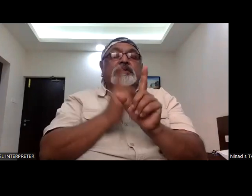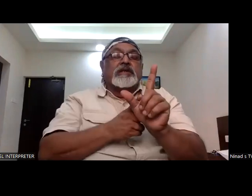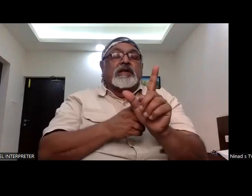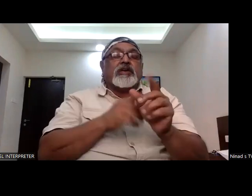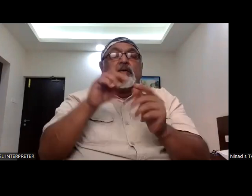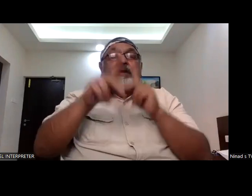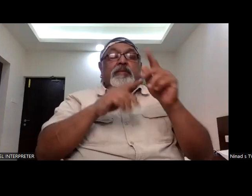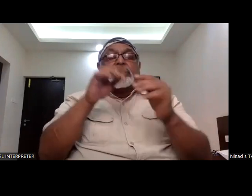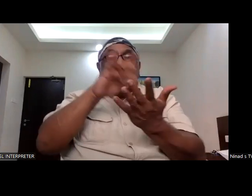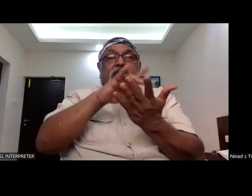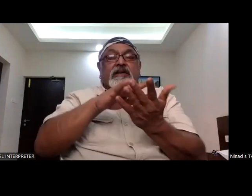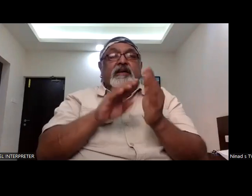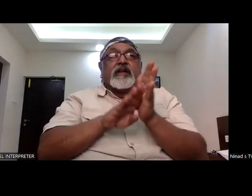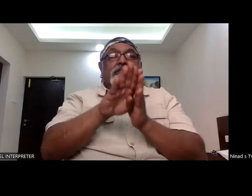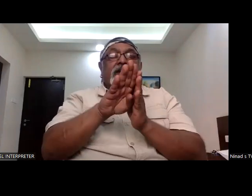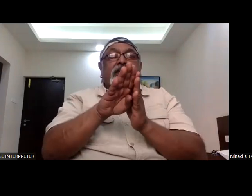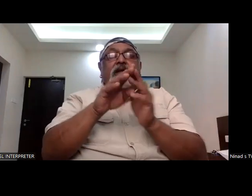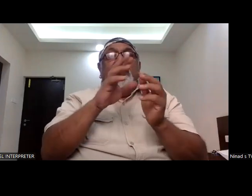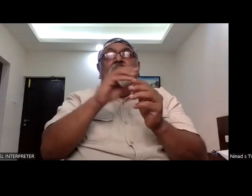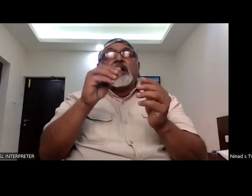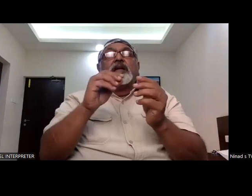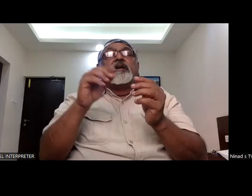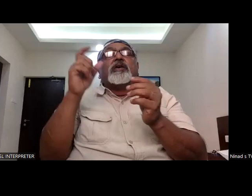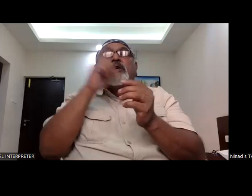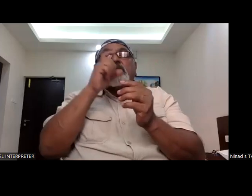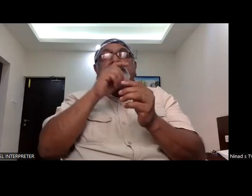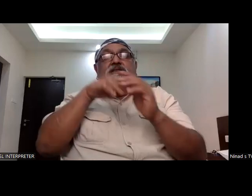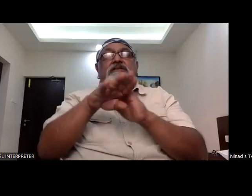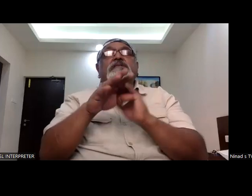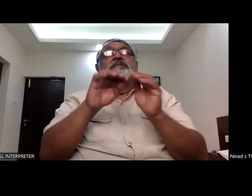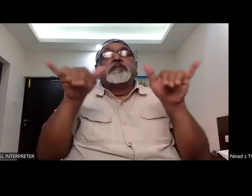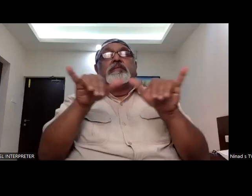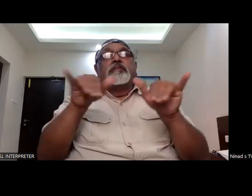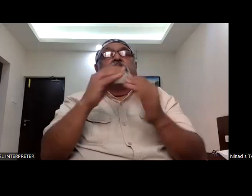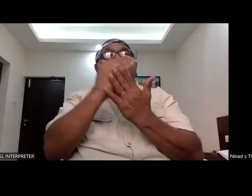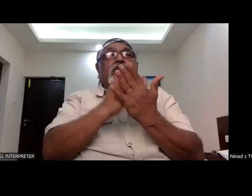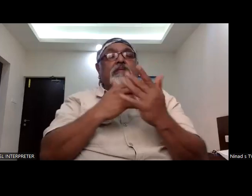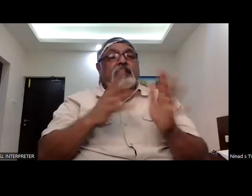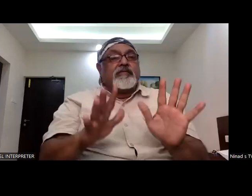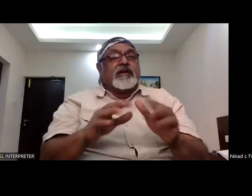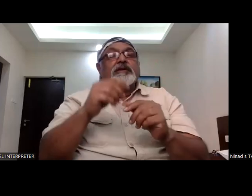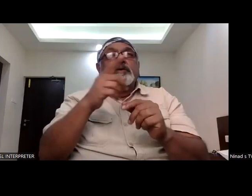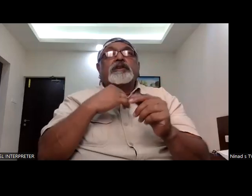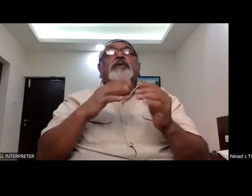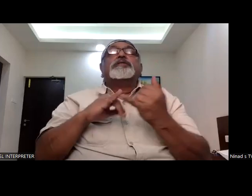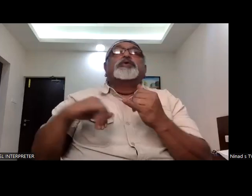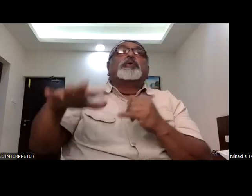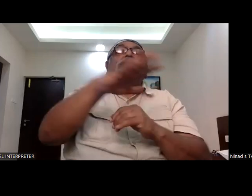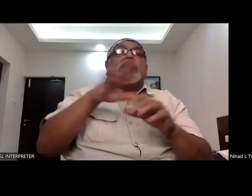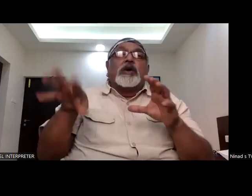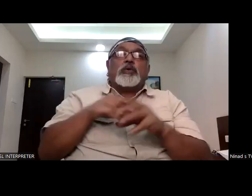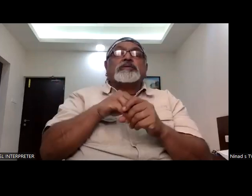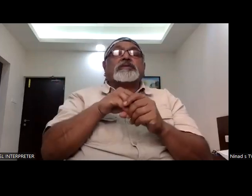disability inclusion programs at universities. Today, she'll be sharing her views on social inclusion of persons with